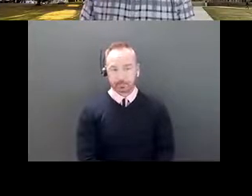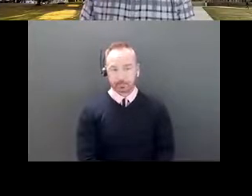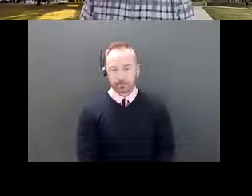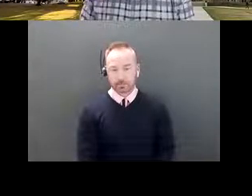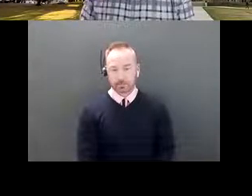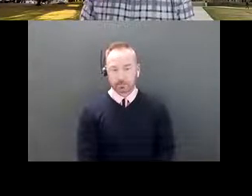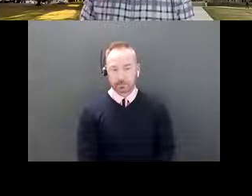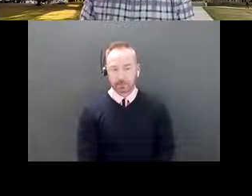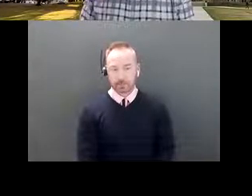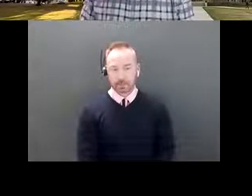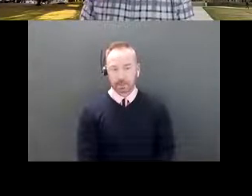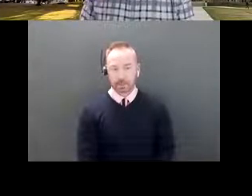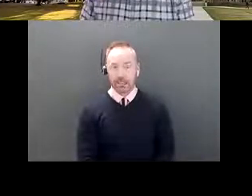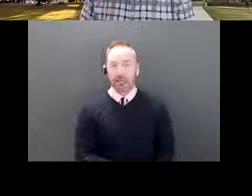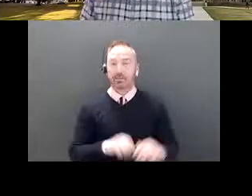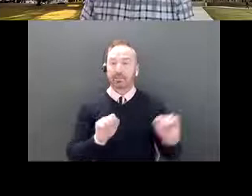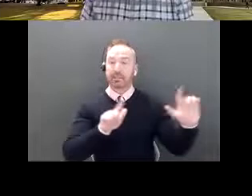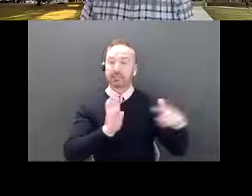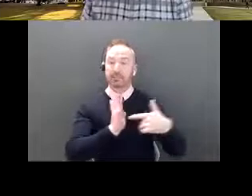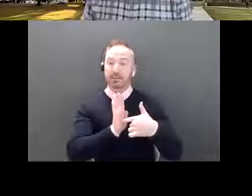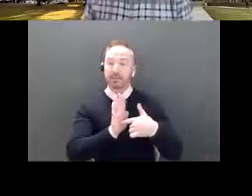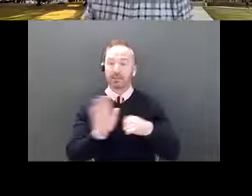So just to give you a sample of our work,